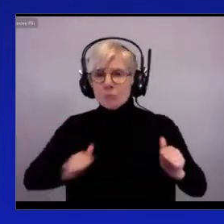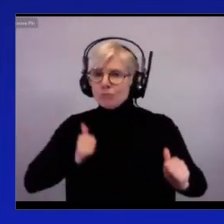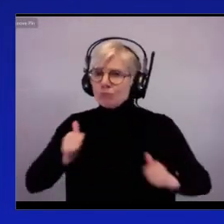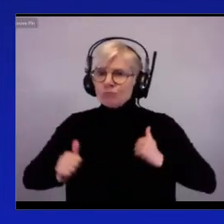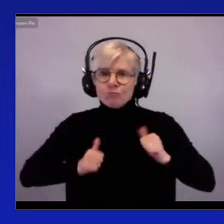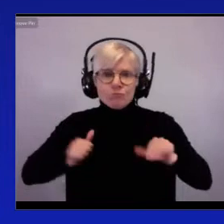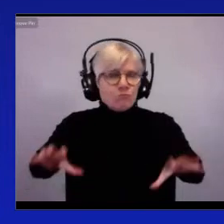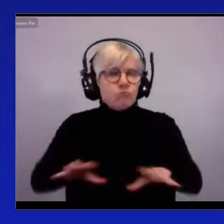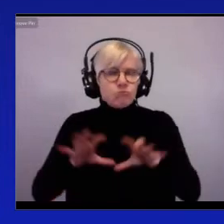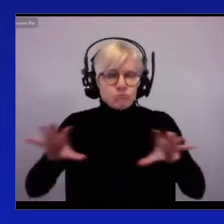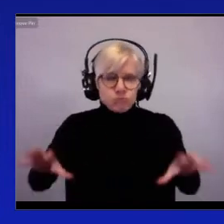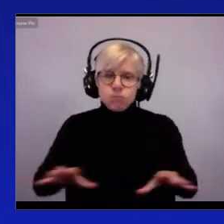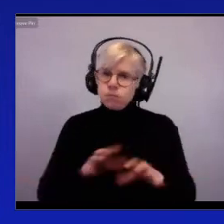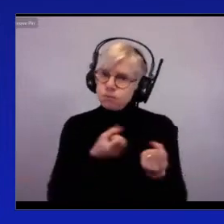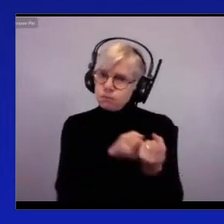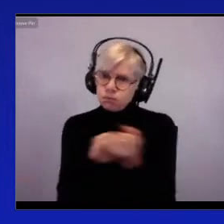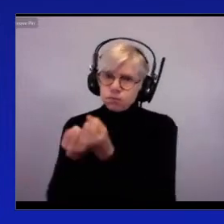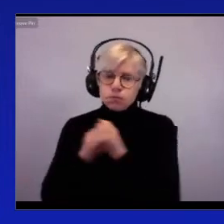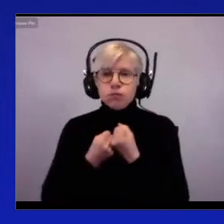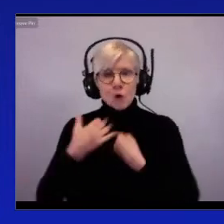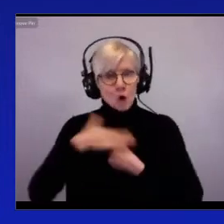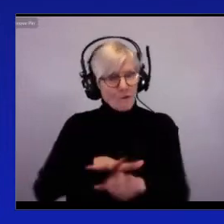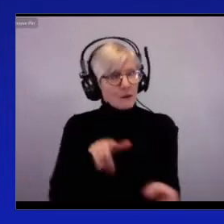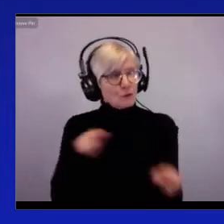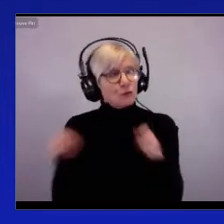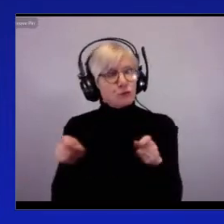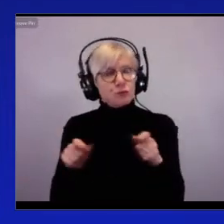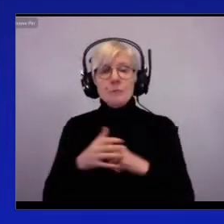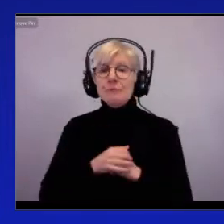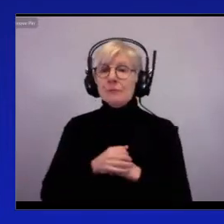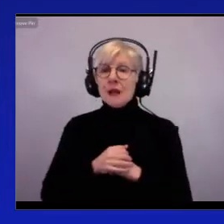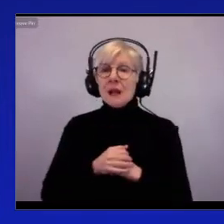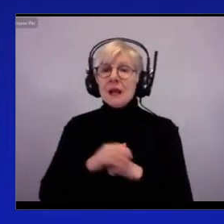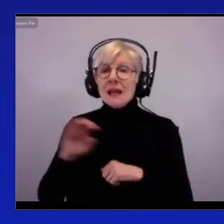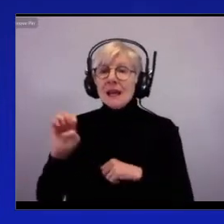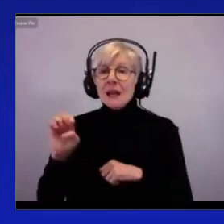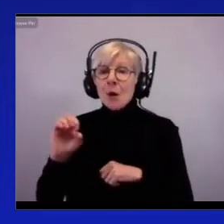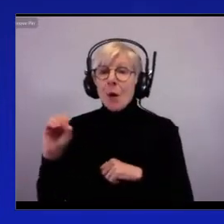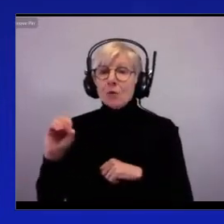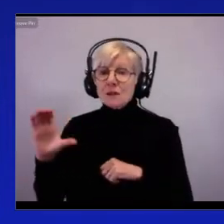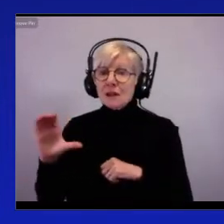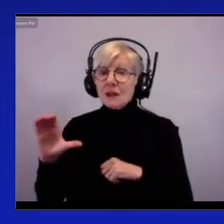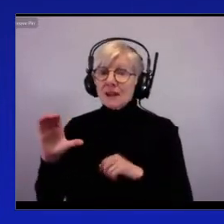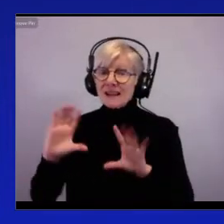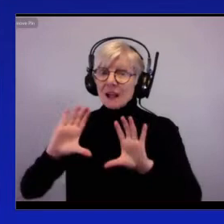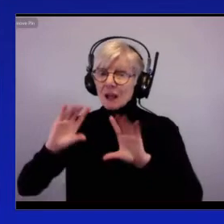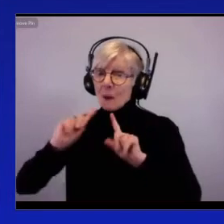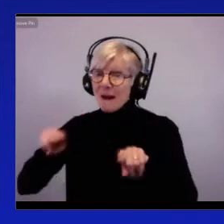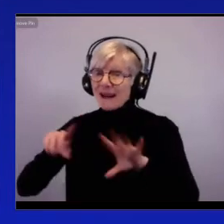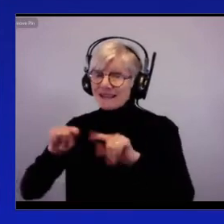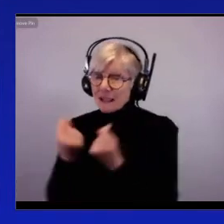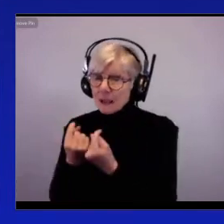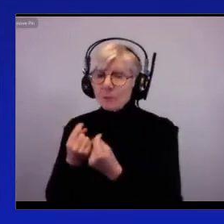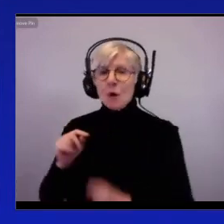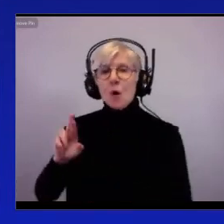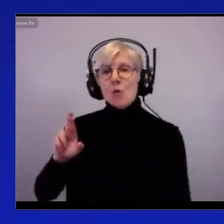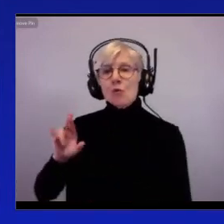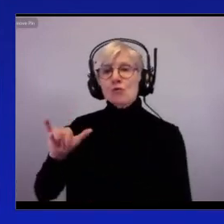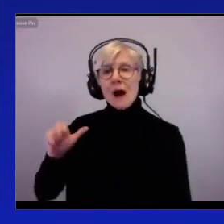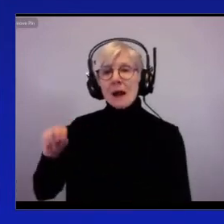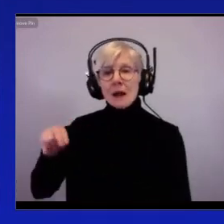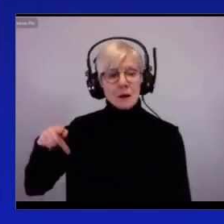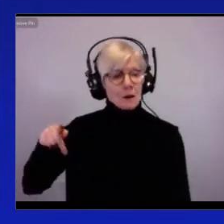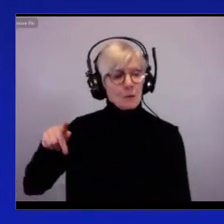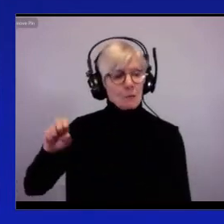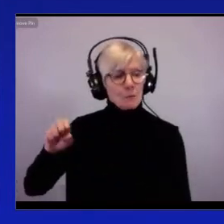provide significant support to the effort. I'd also like to thank the Emergency Operations Center Command Team, led by Ryan Perot, for their leadership